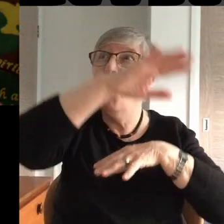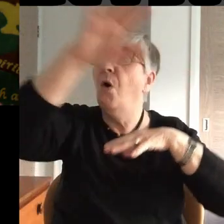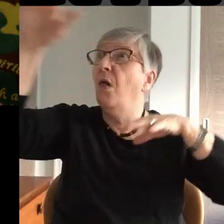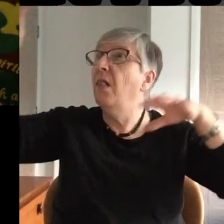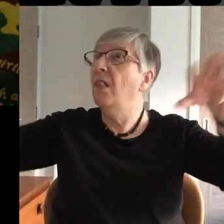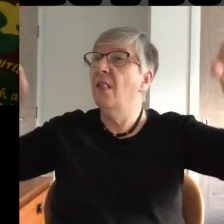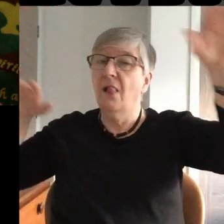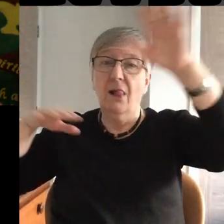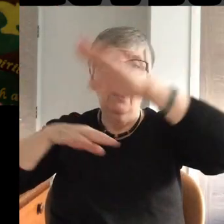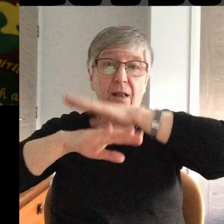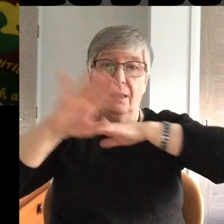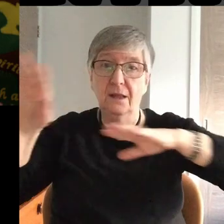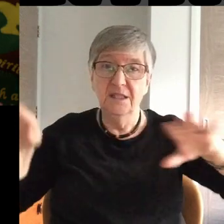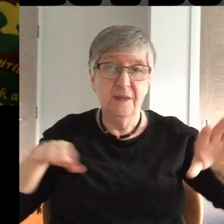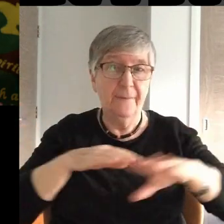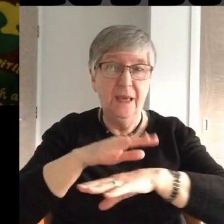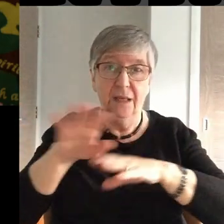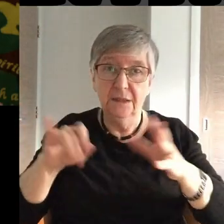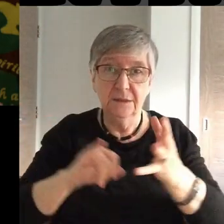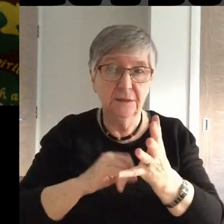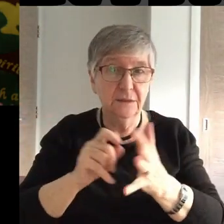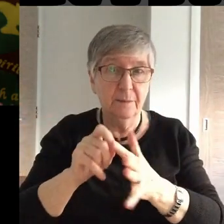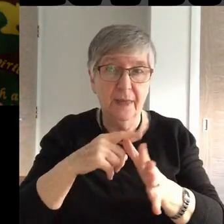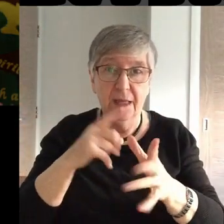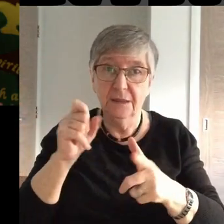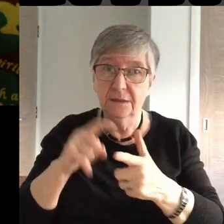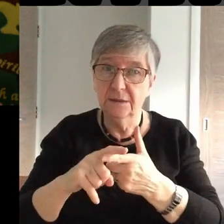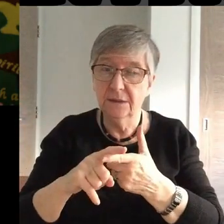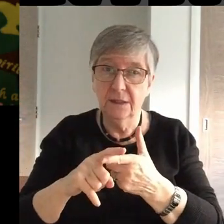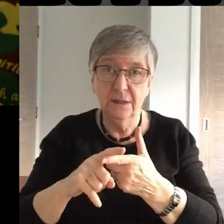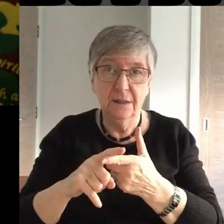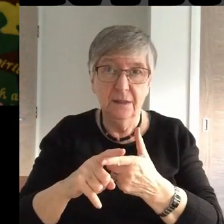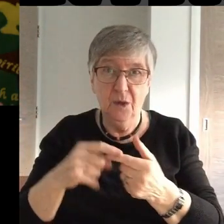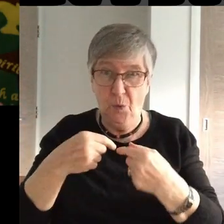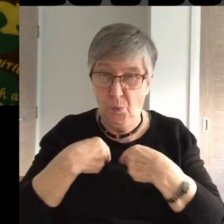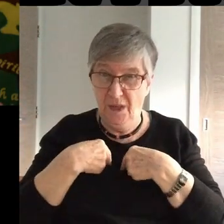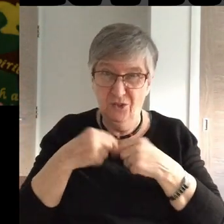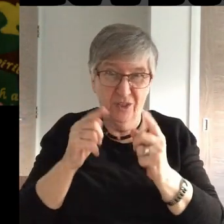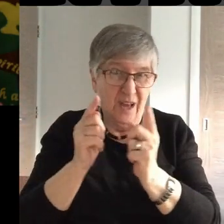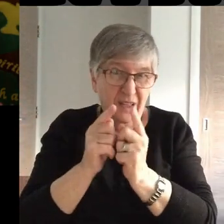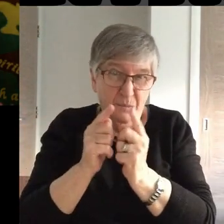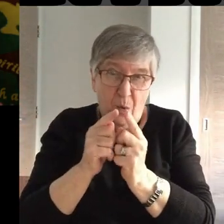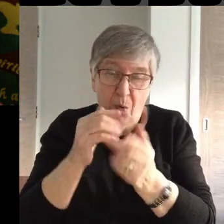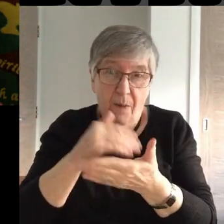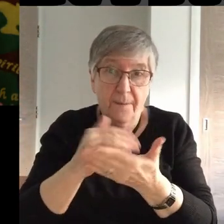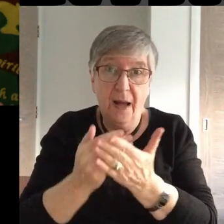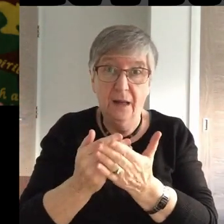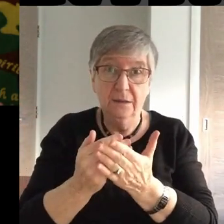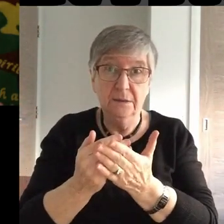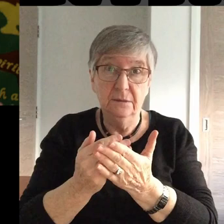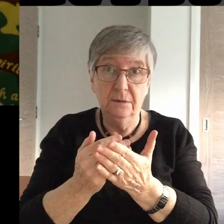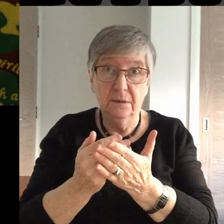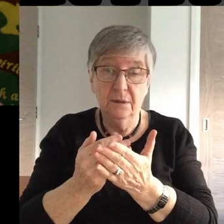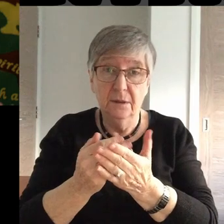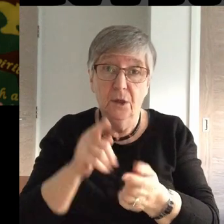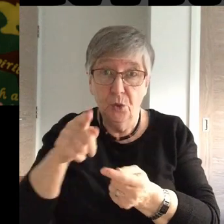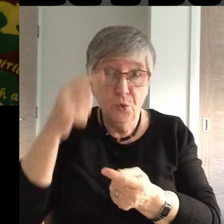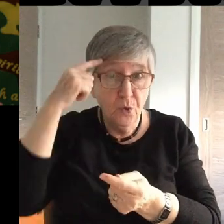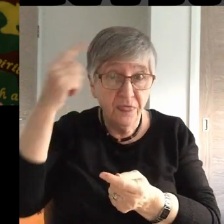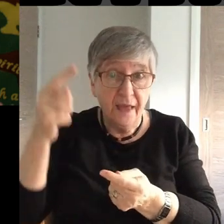space and vacuum of the universe. This whole expanse, we're just a small, tiny fraction. And I'll tell you better than that, he